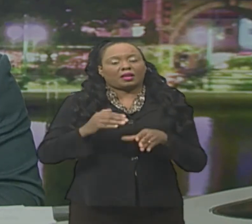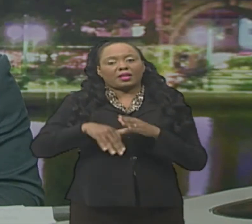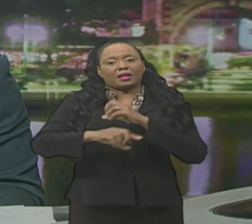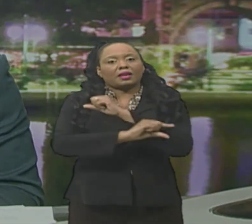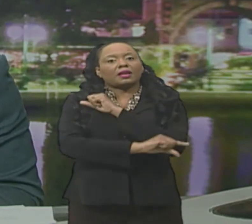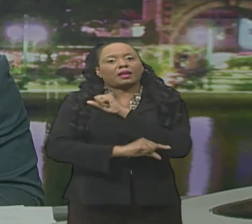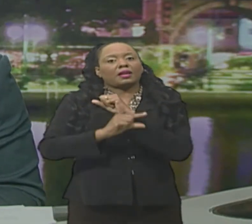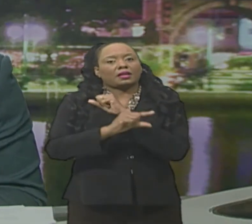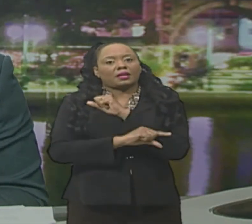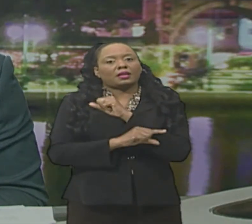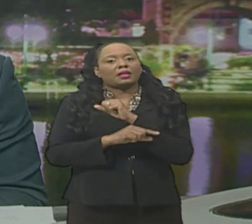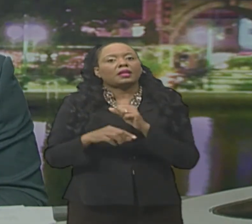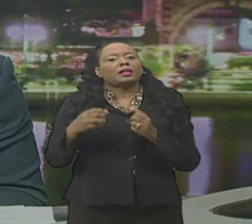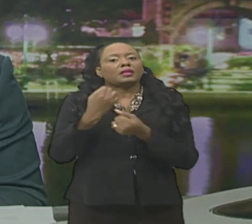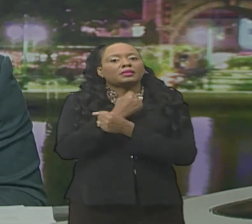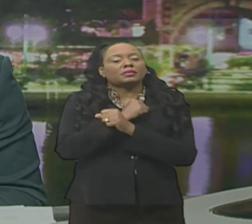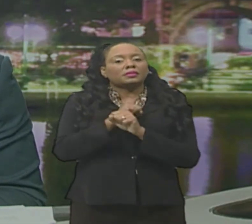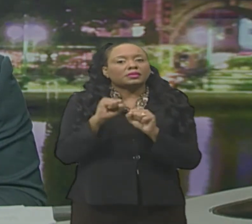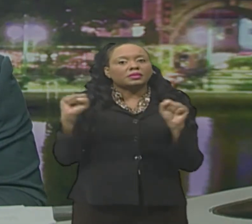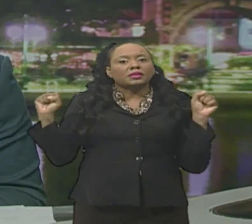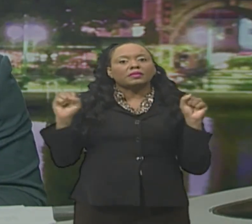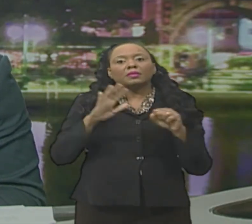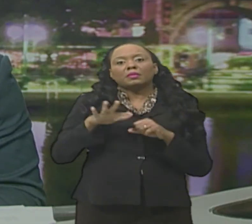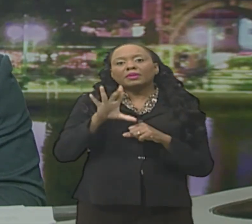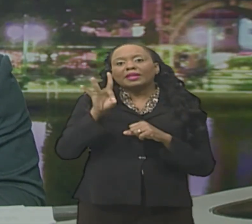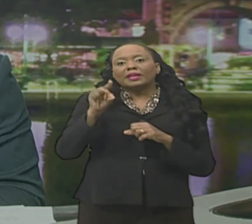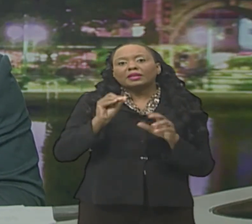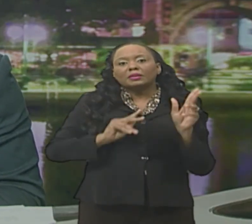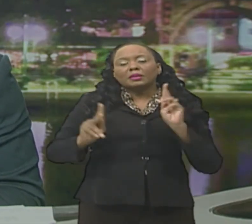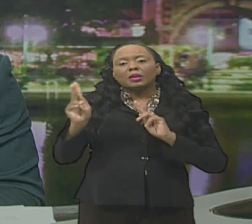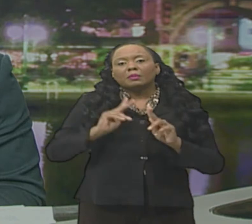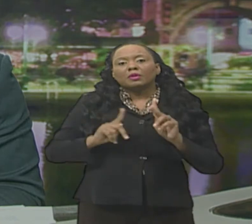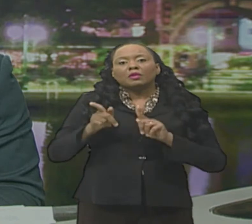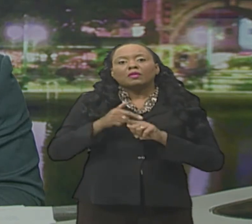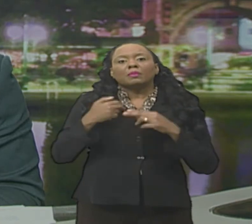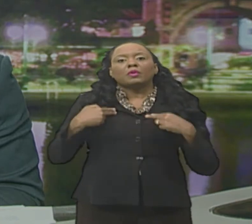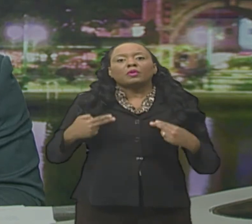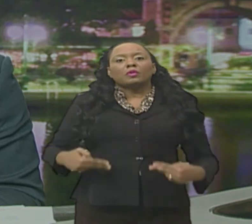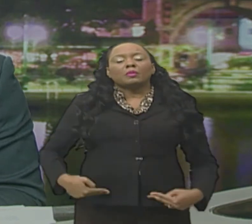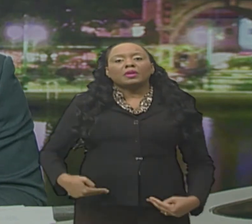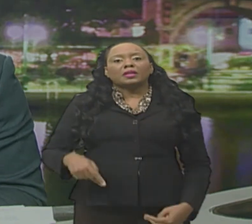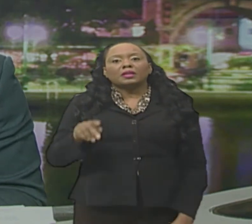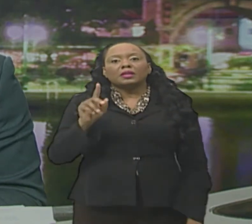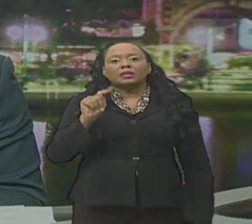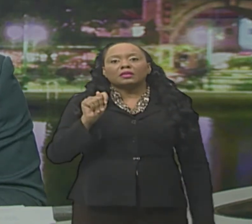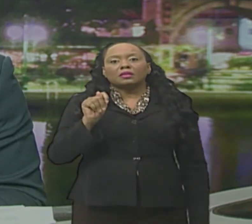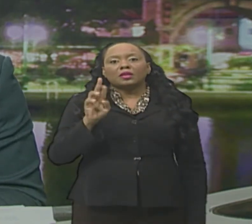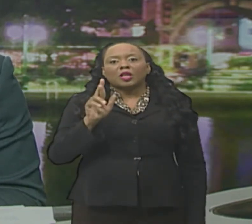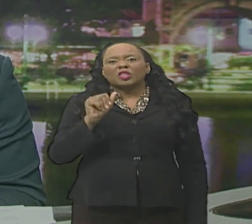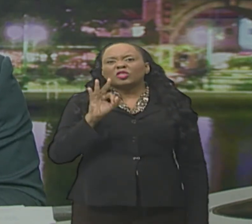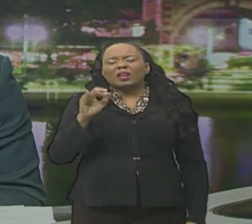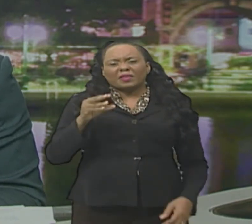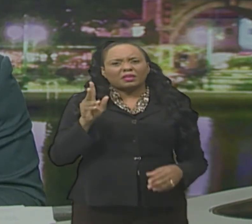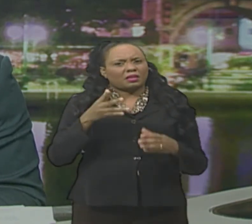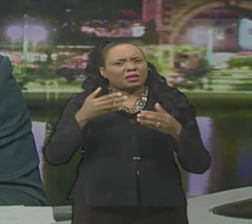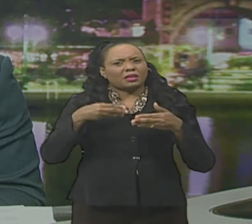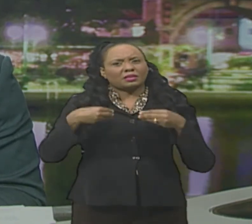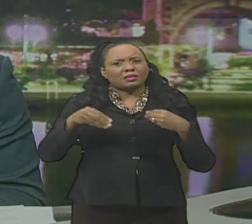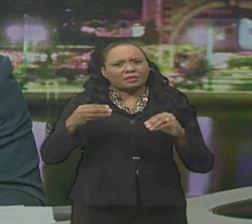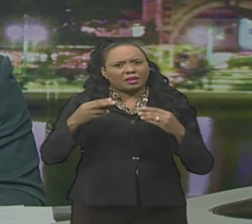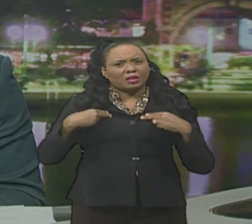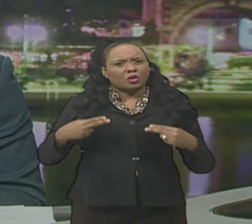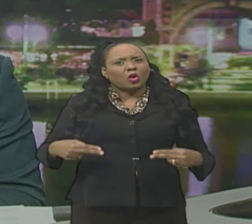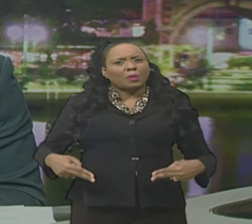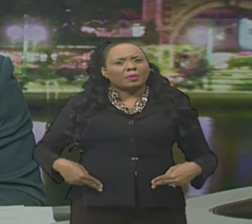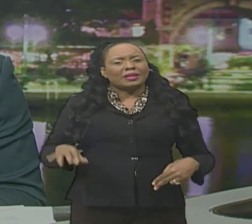been able to rescue close to 80 persons so far for the year from human trafficking. In this HGP-TV report, we hear of